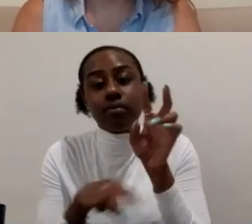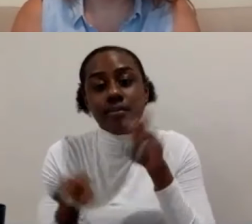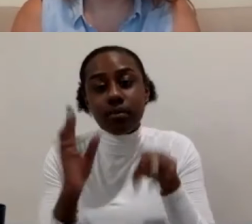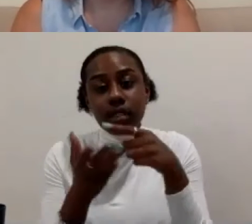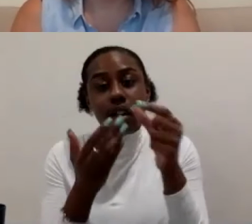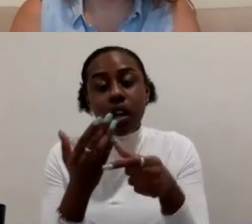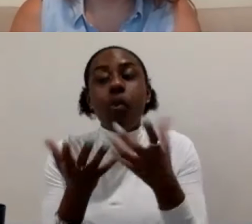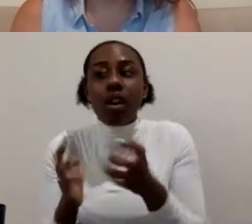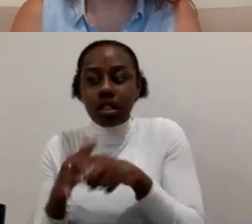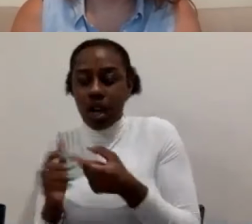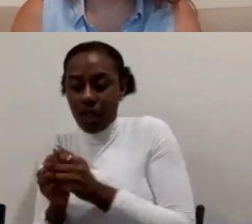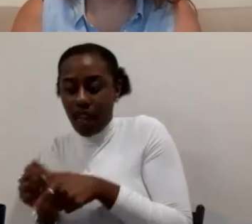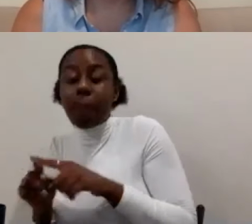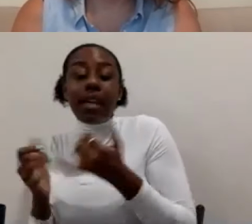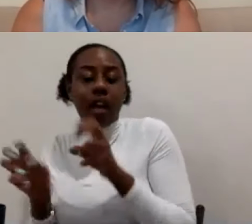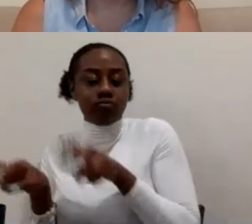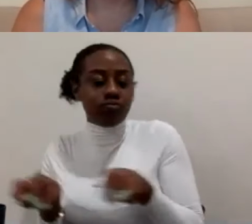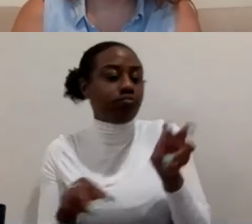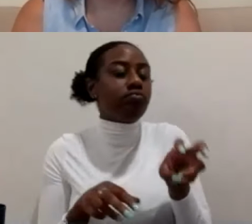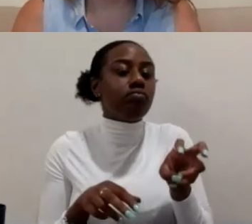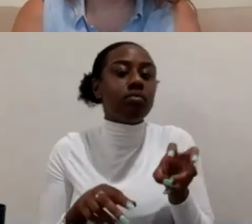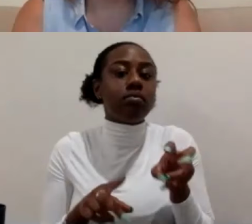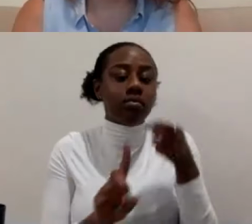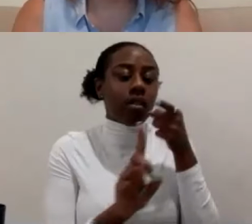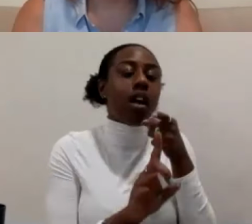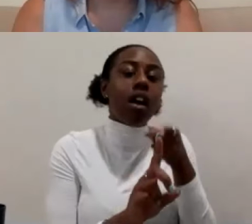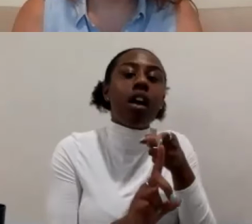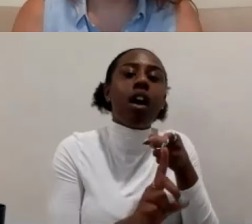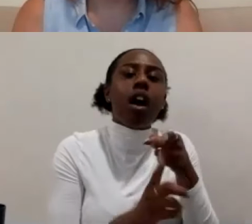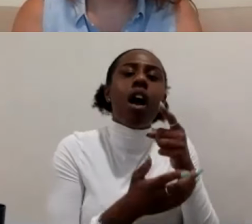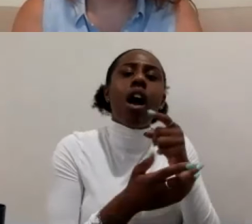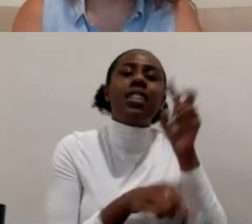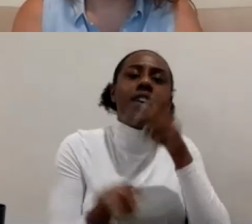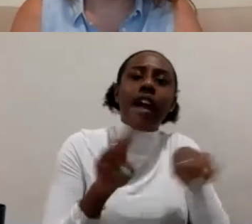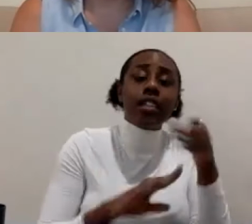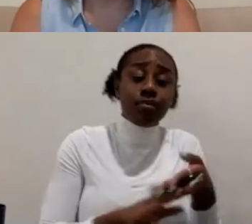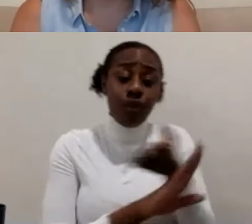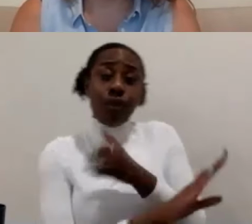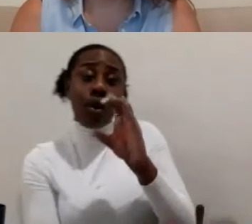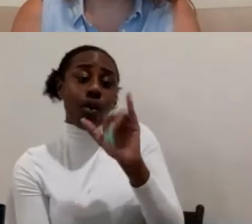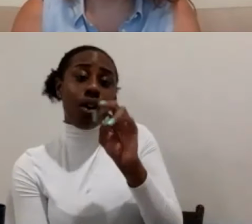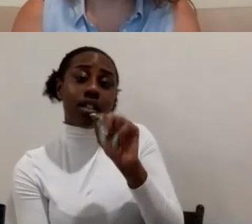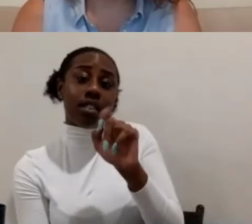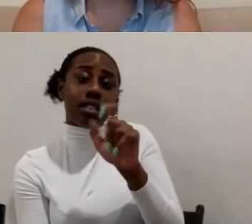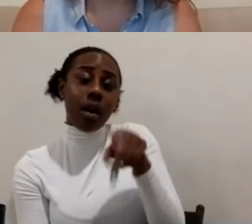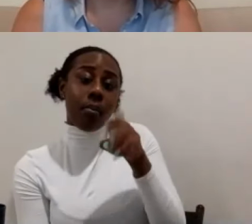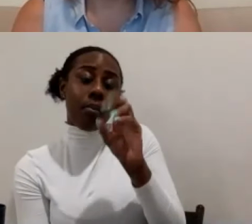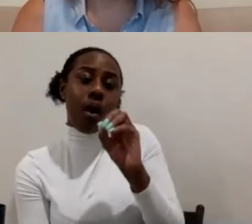into what did surveillance look like before COINTELPRO and after. So we're gonna do